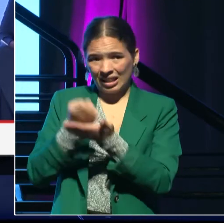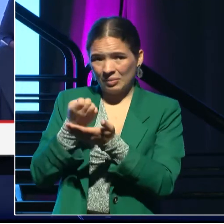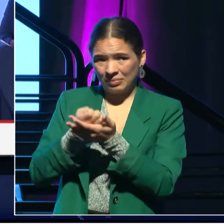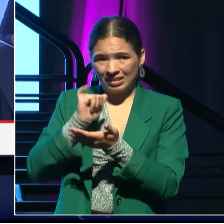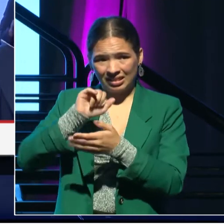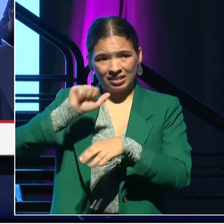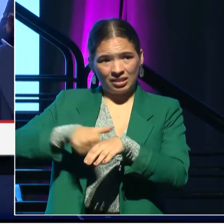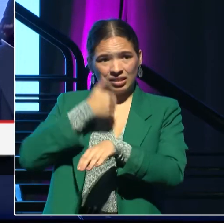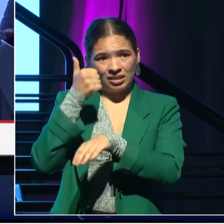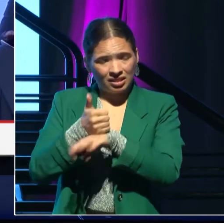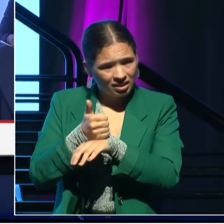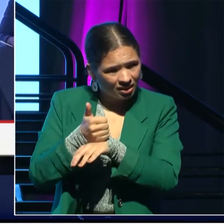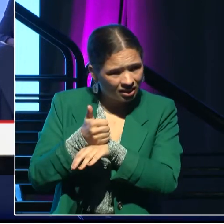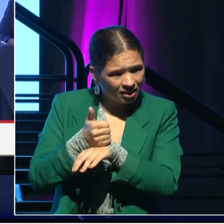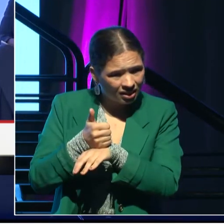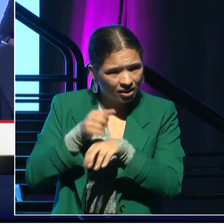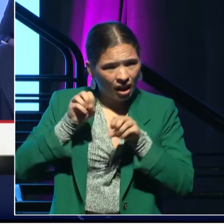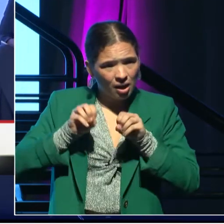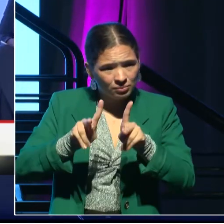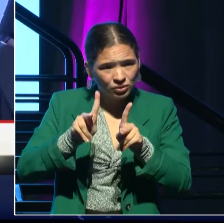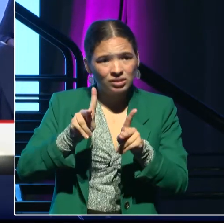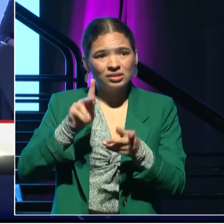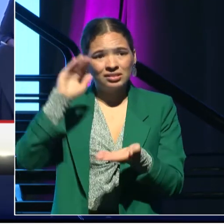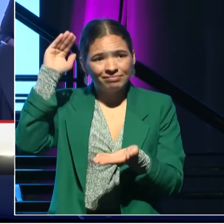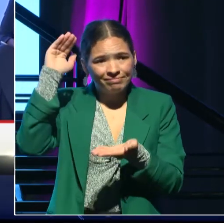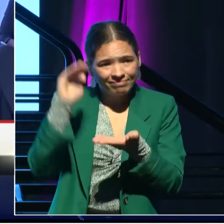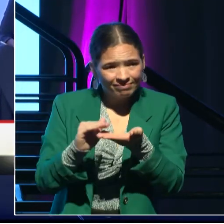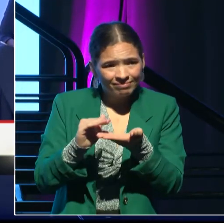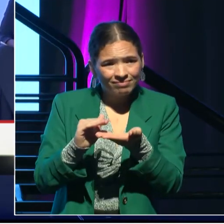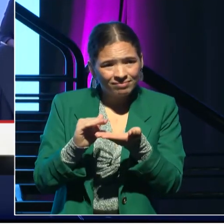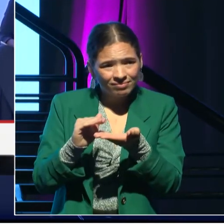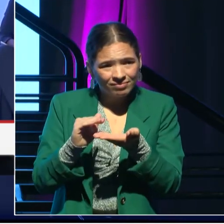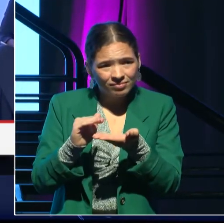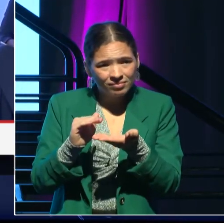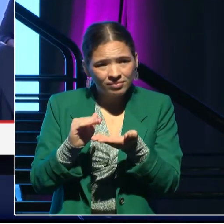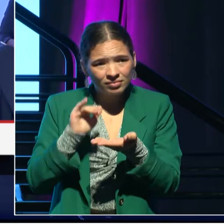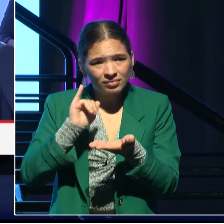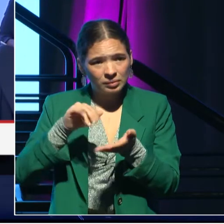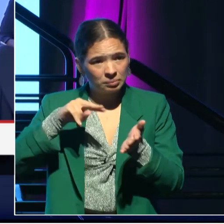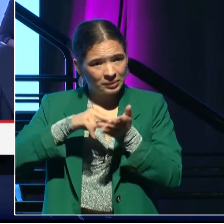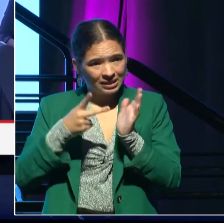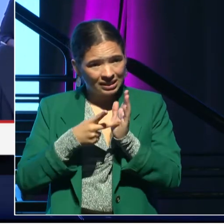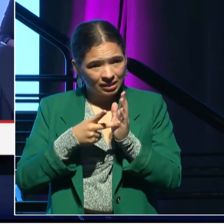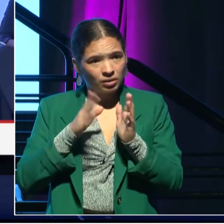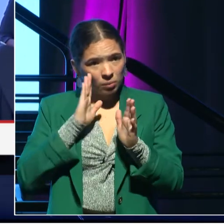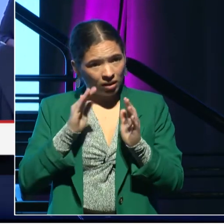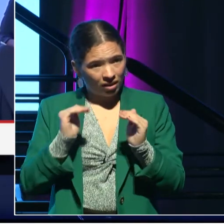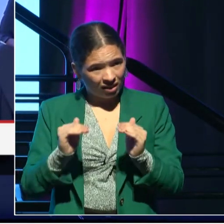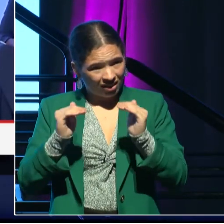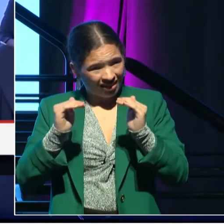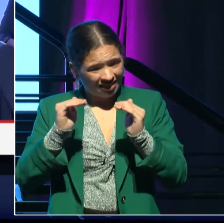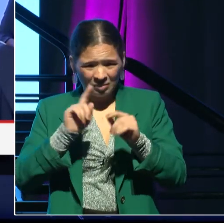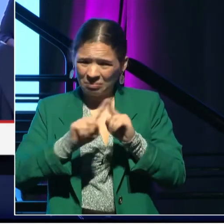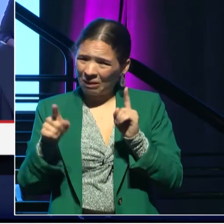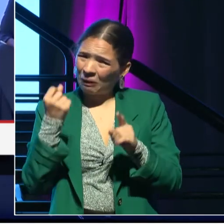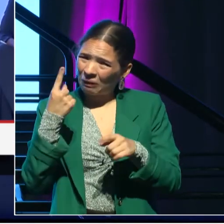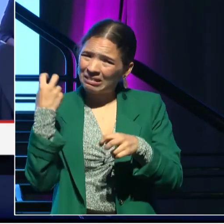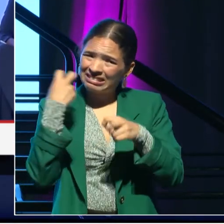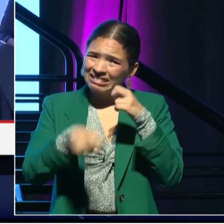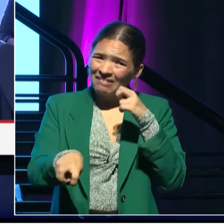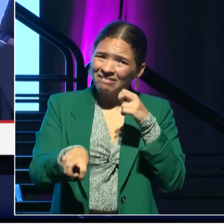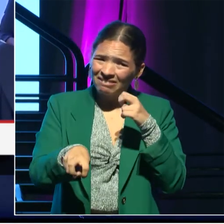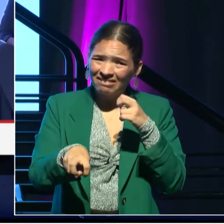to be decreased. The likelihood of upward mobility is going to be harder. Graduating from Trenton Public Schools K through